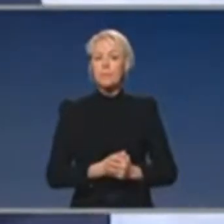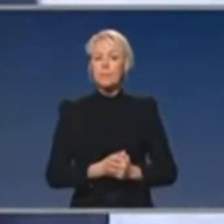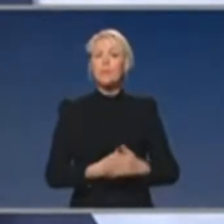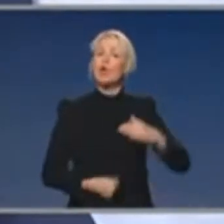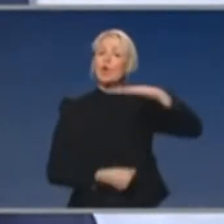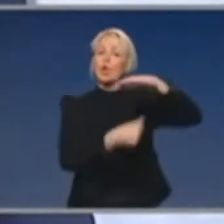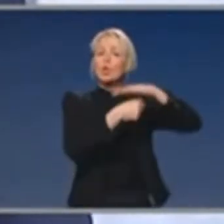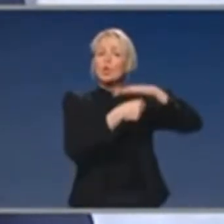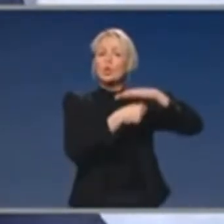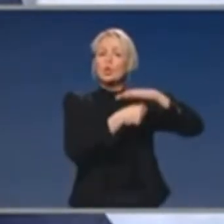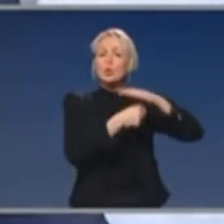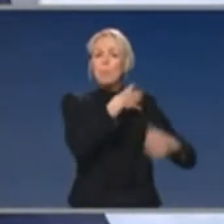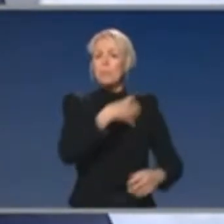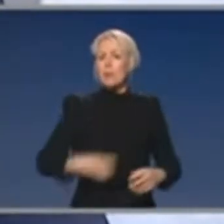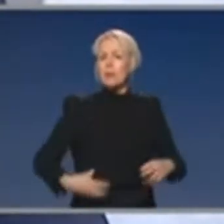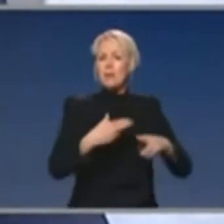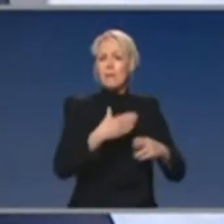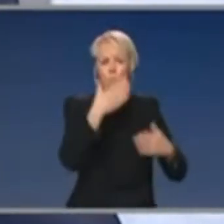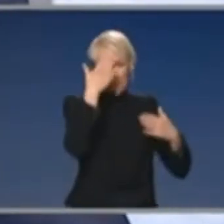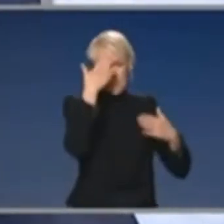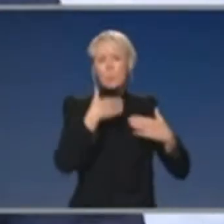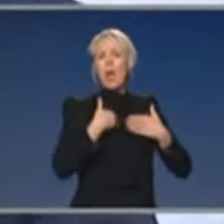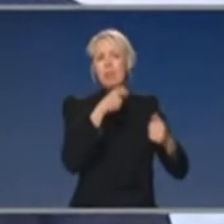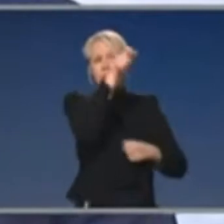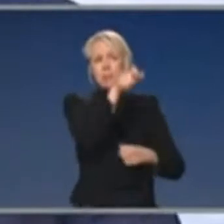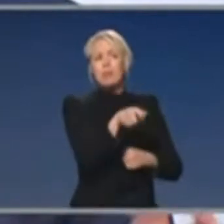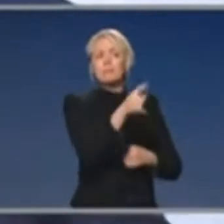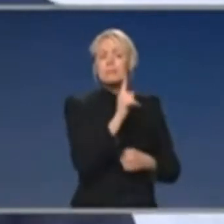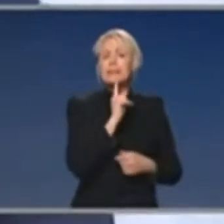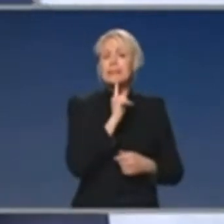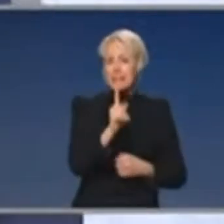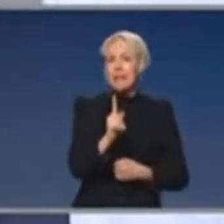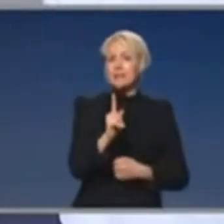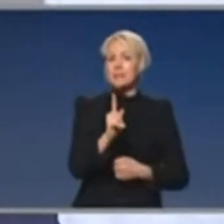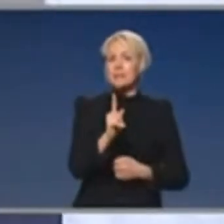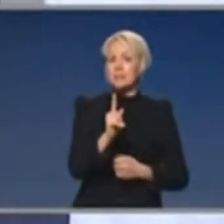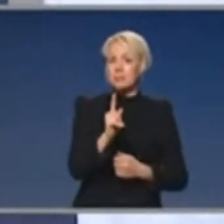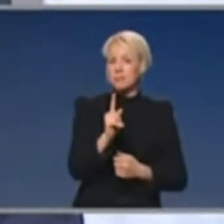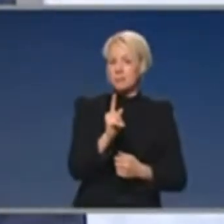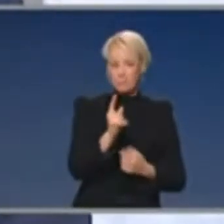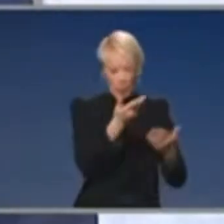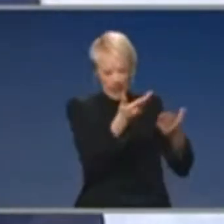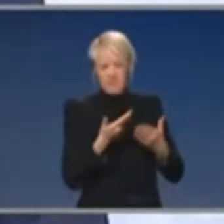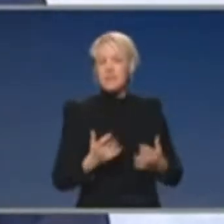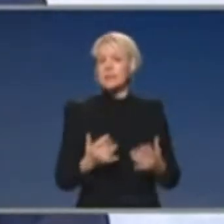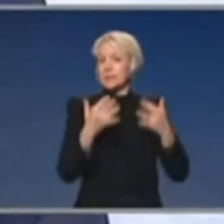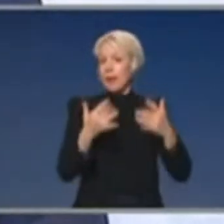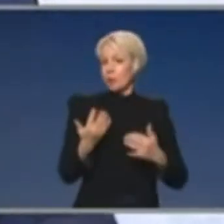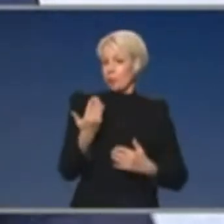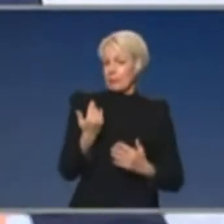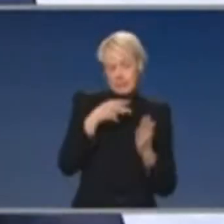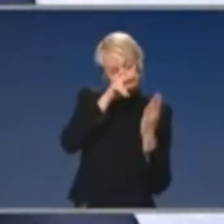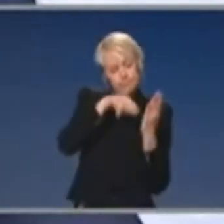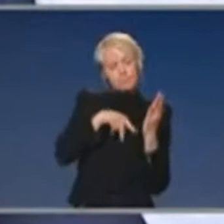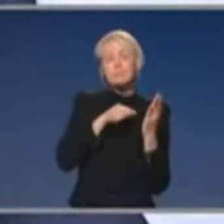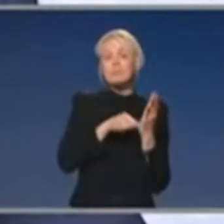here before you, we've got about half of those mental health counselling services, and the last data I saw a little while back was